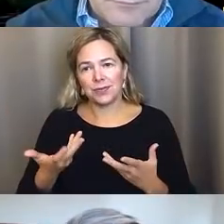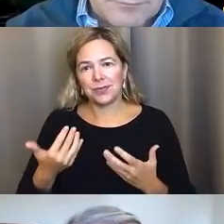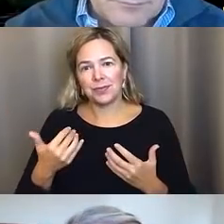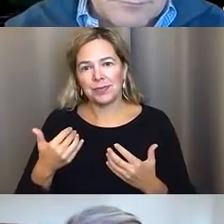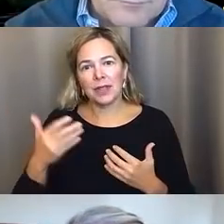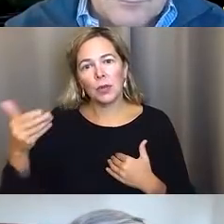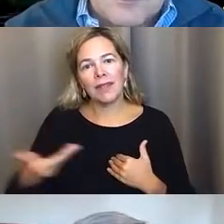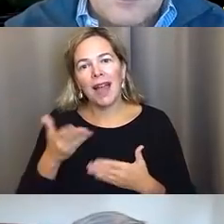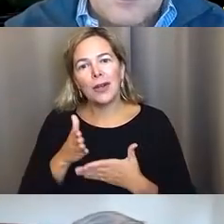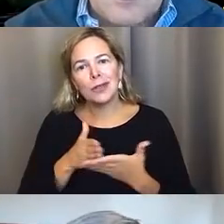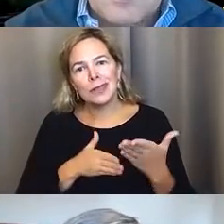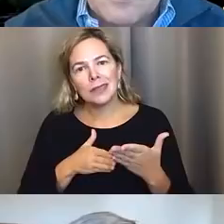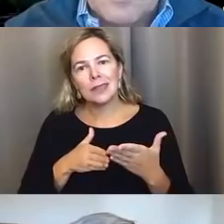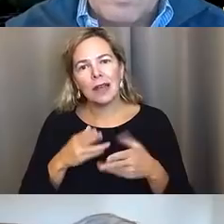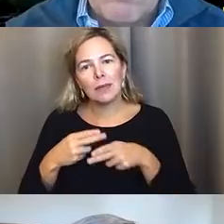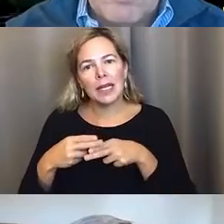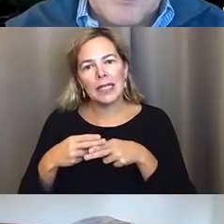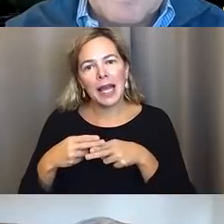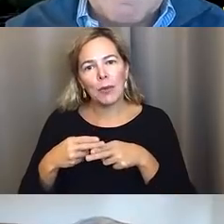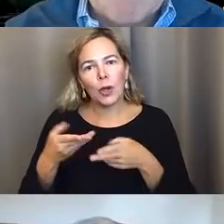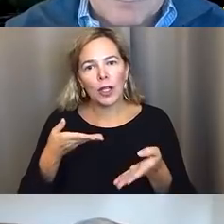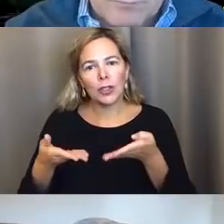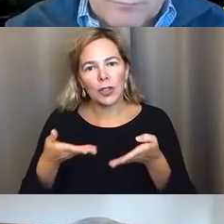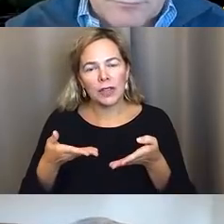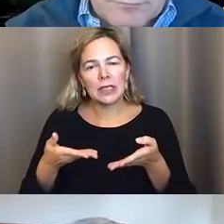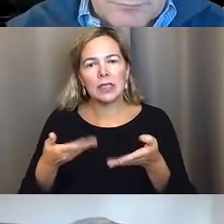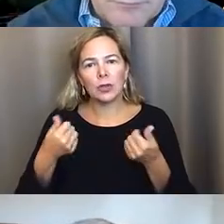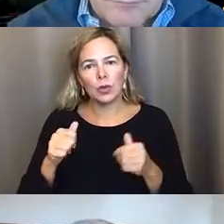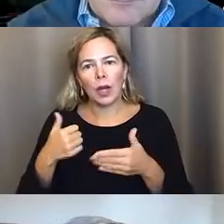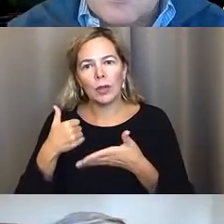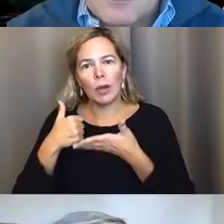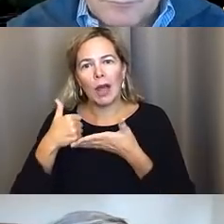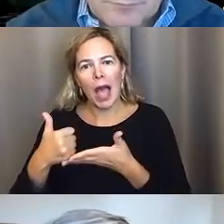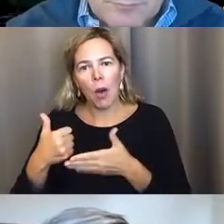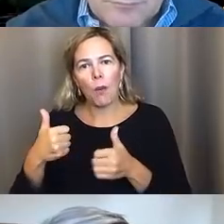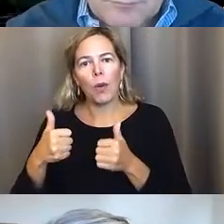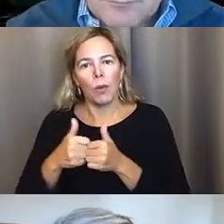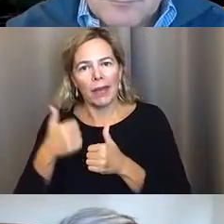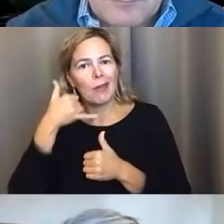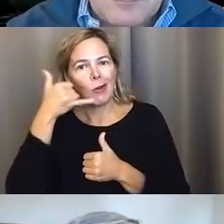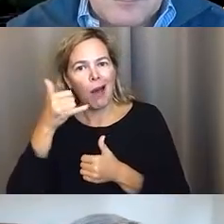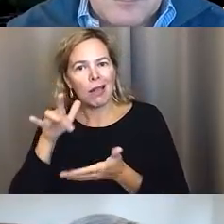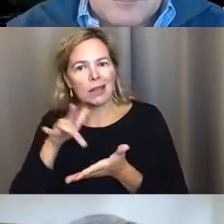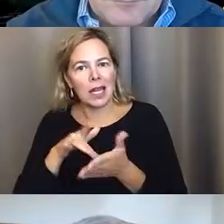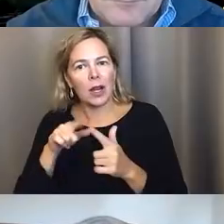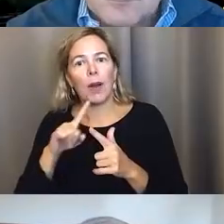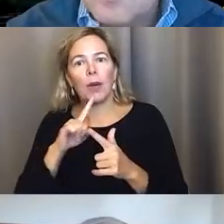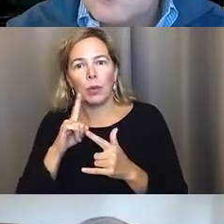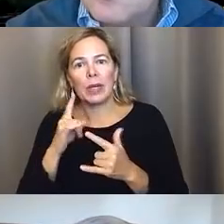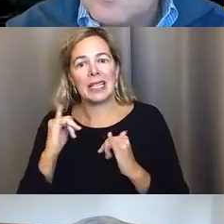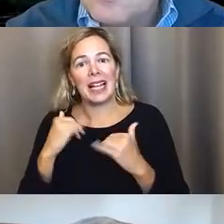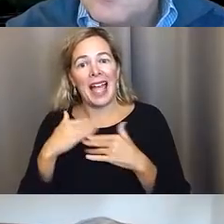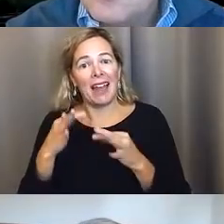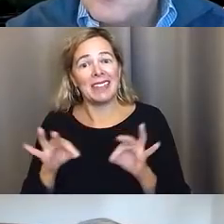some temporary services to try and help with the call centers, but we do have significant number of openings. I mean, we